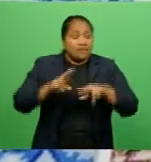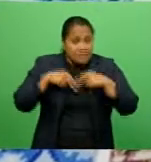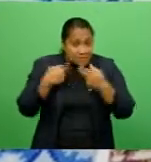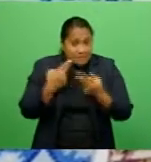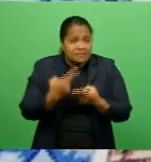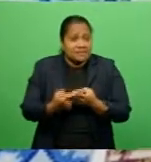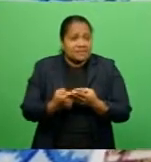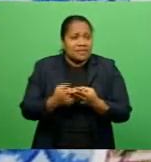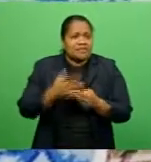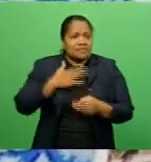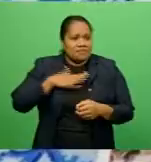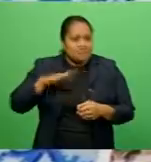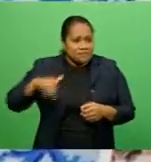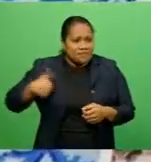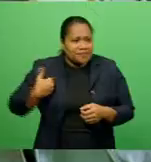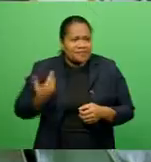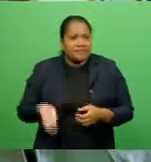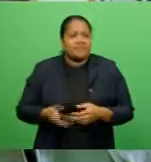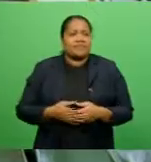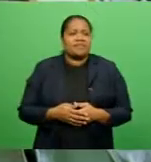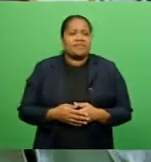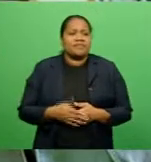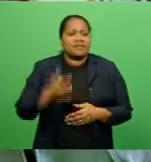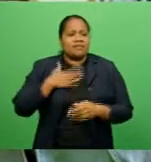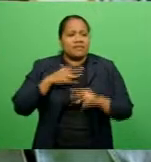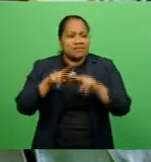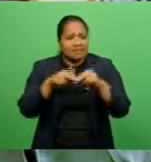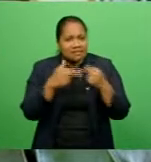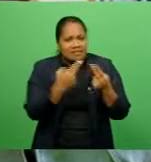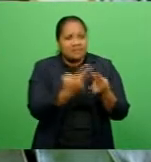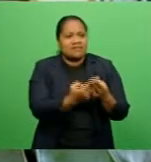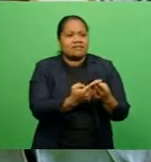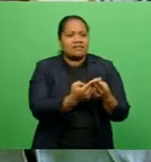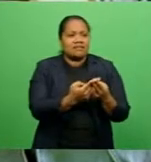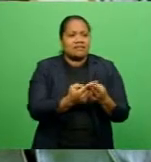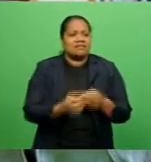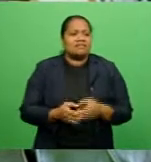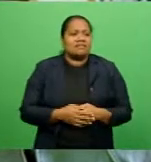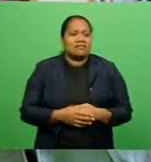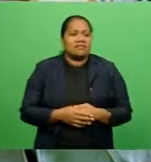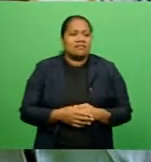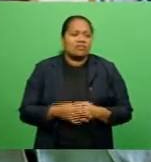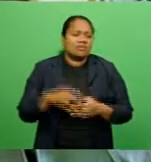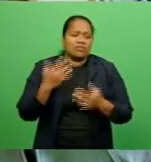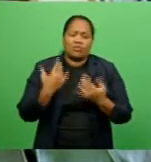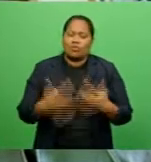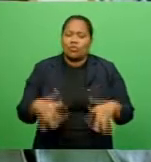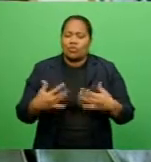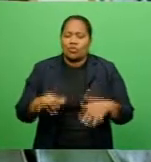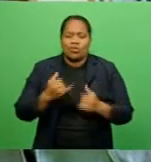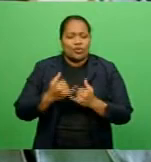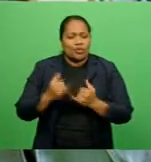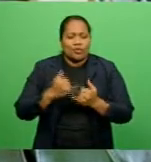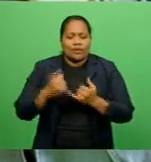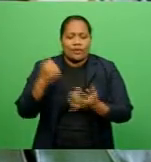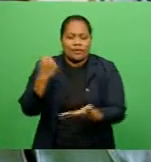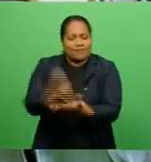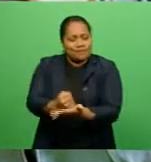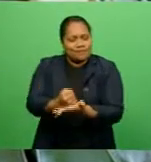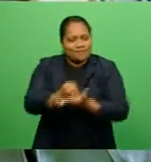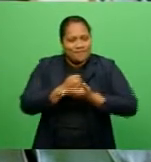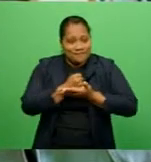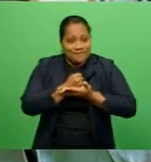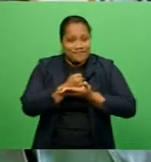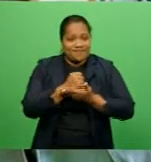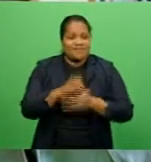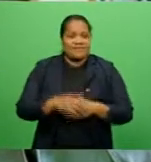my husband and my relatives who live with me are very supportive, and they